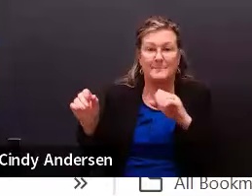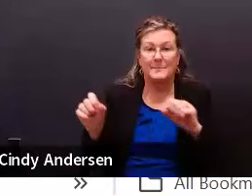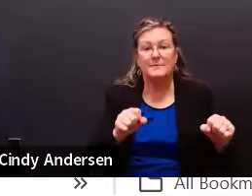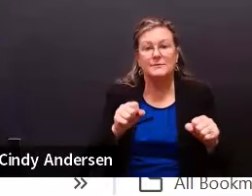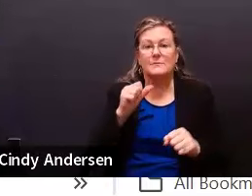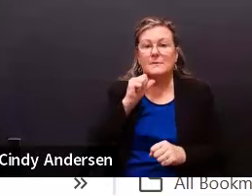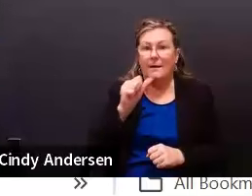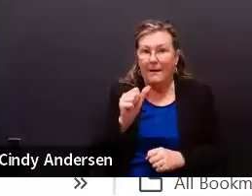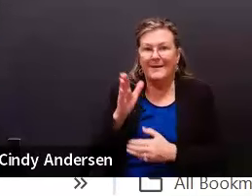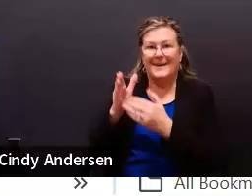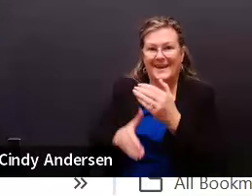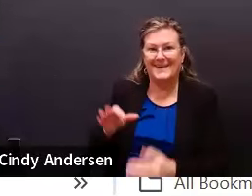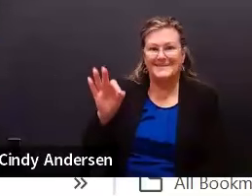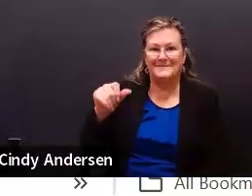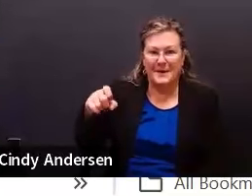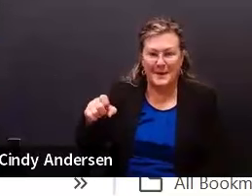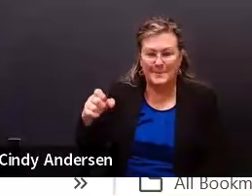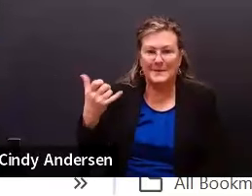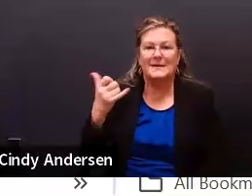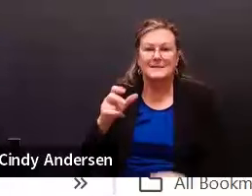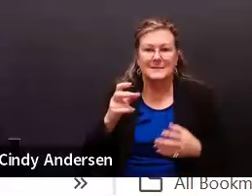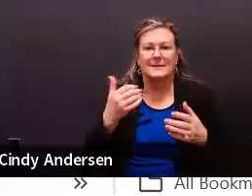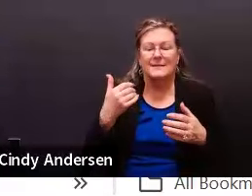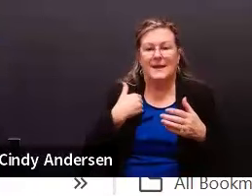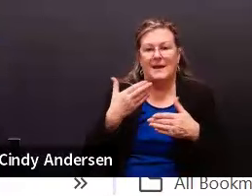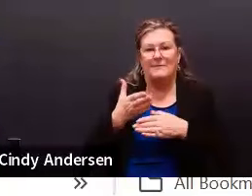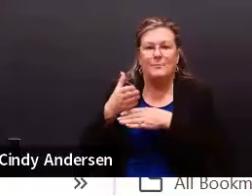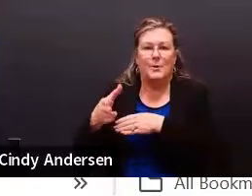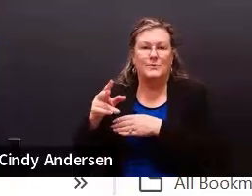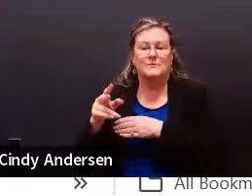to not end FAPE and still move into those